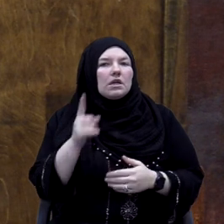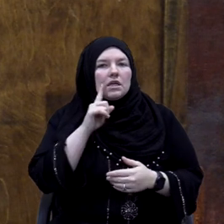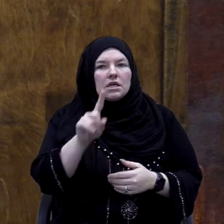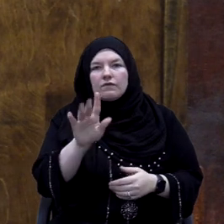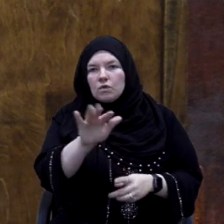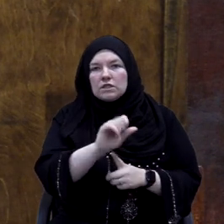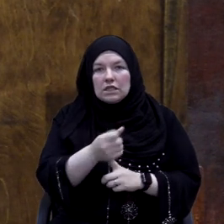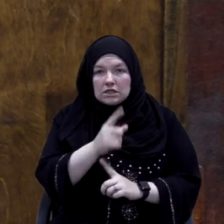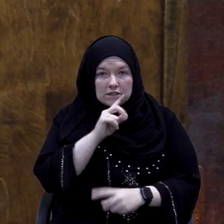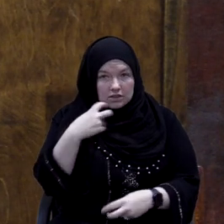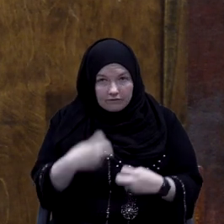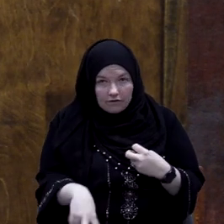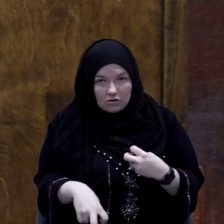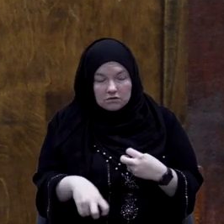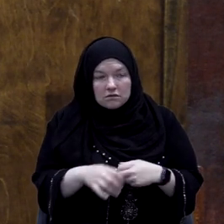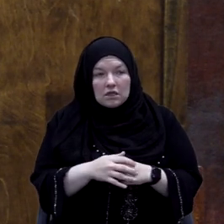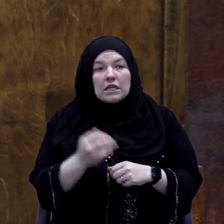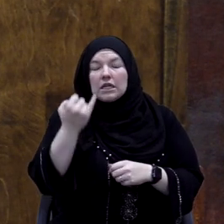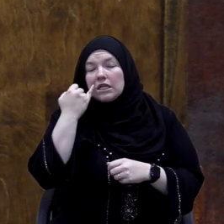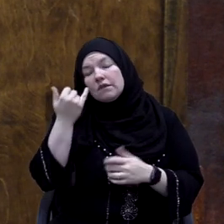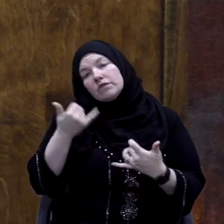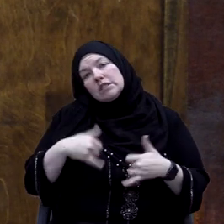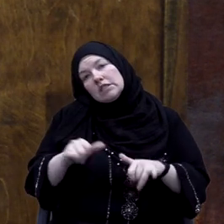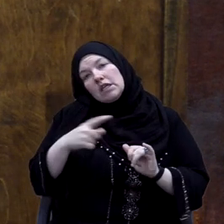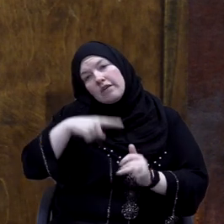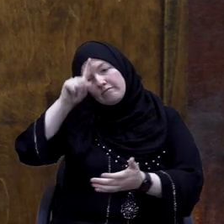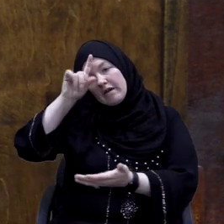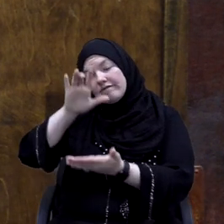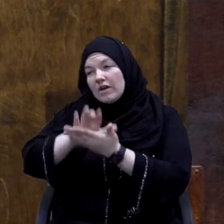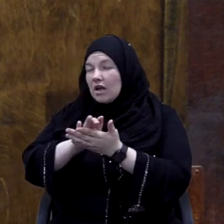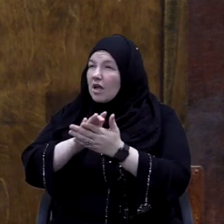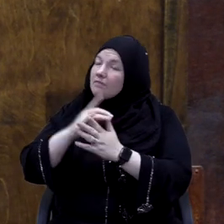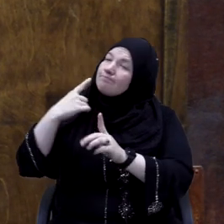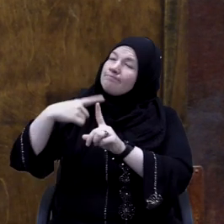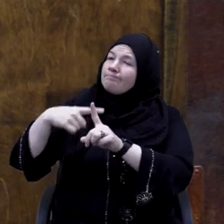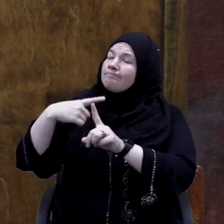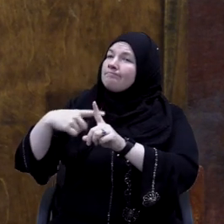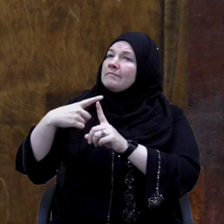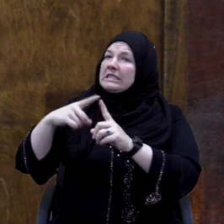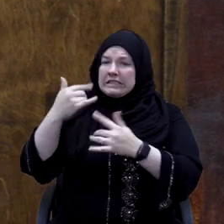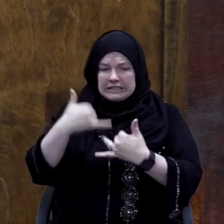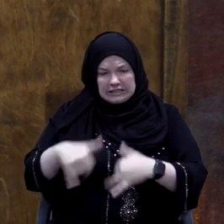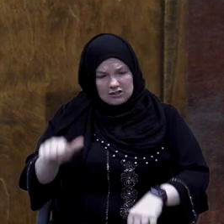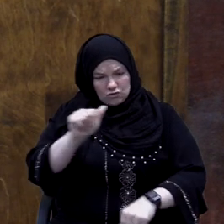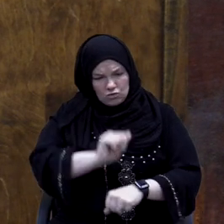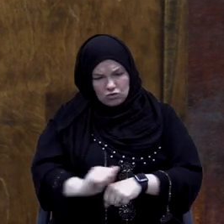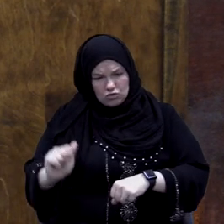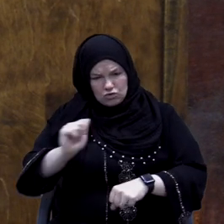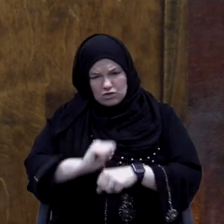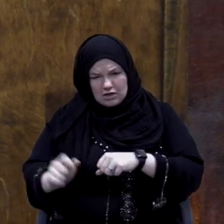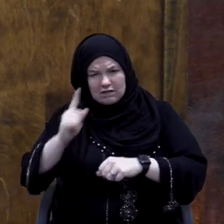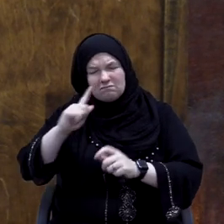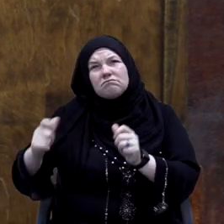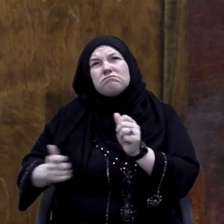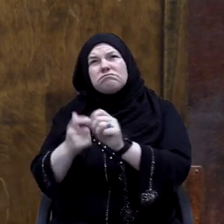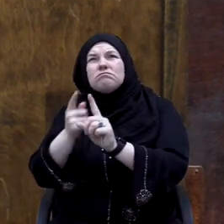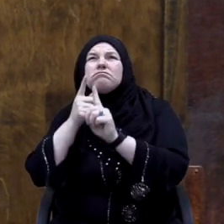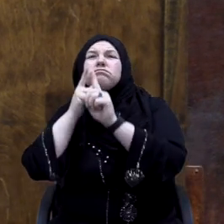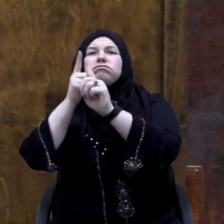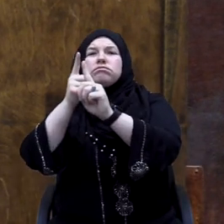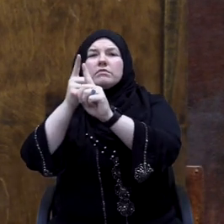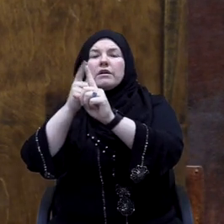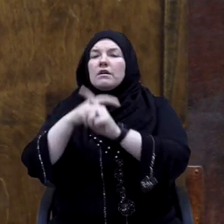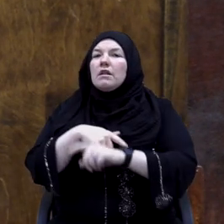difficult your situation may be, if you still have your faith, if you're still working for the mercy of Allah,